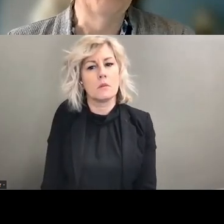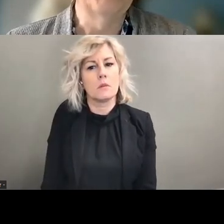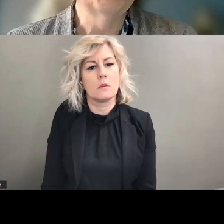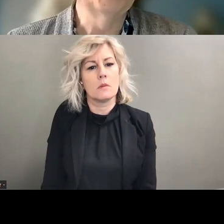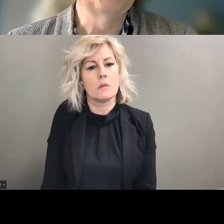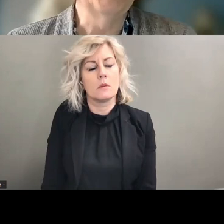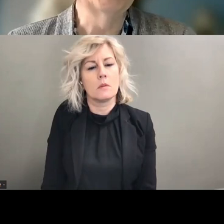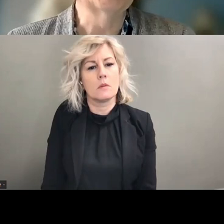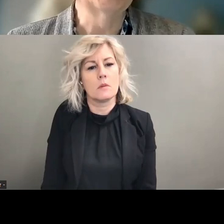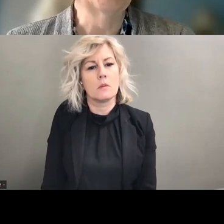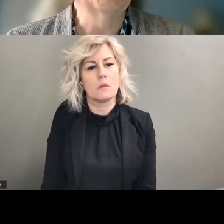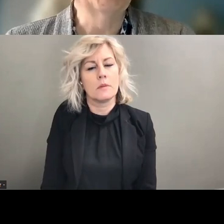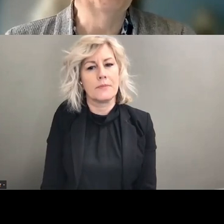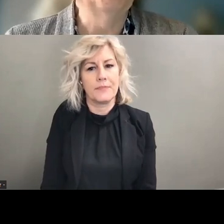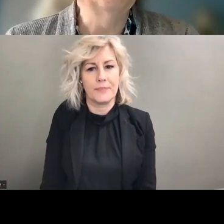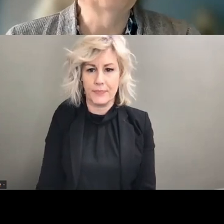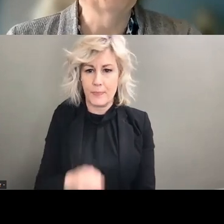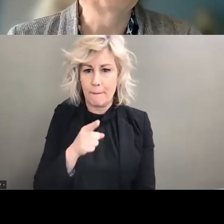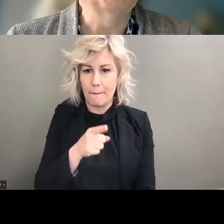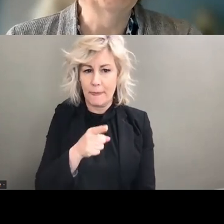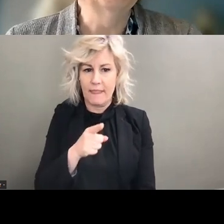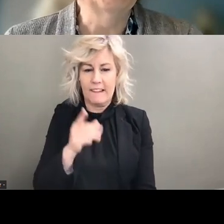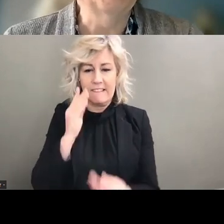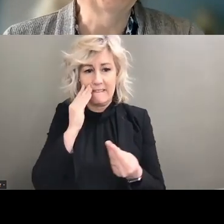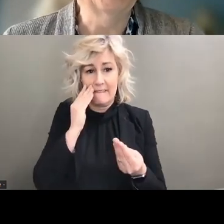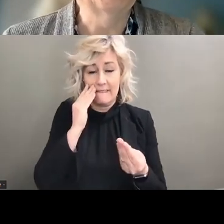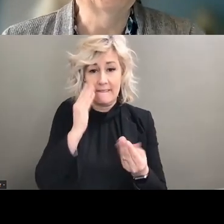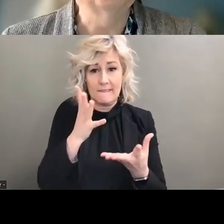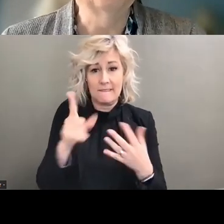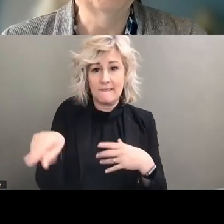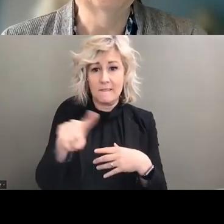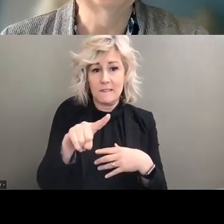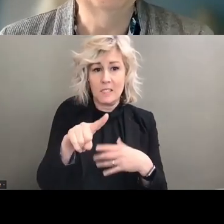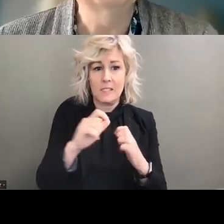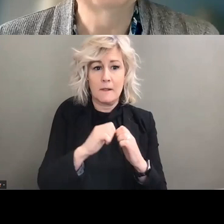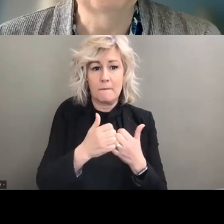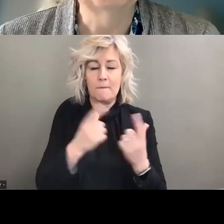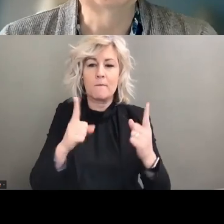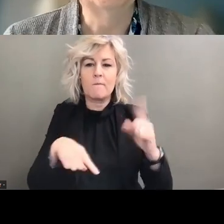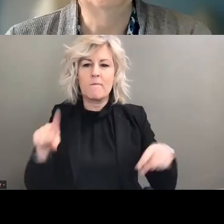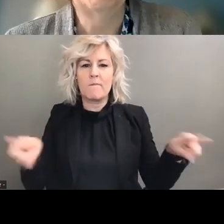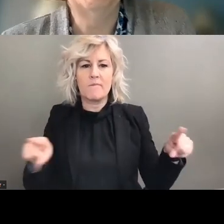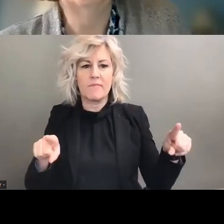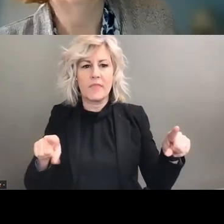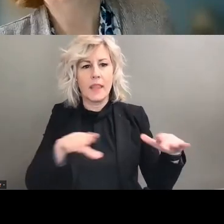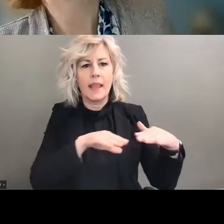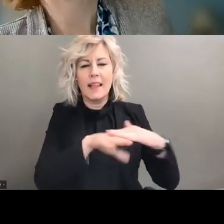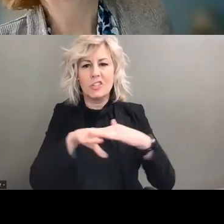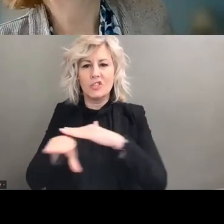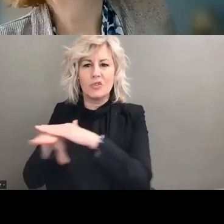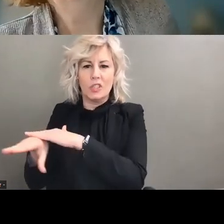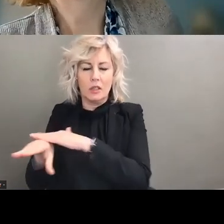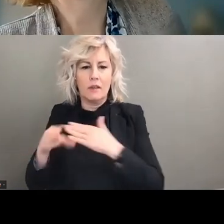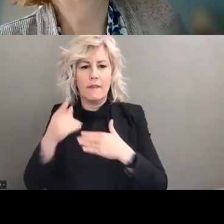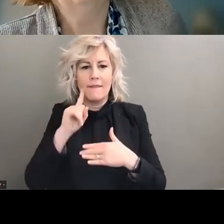Okay, and this one is basically informing us about how the various entry points to intake.